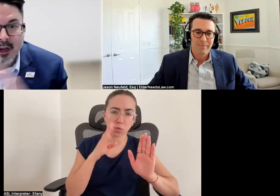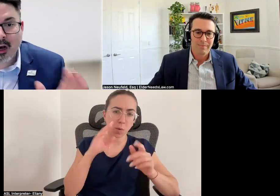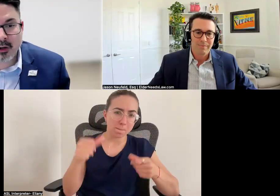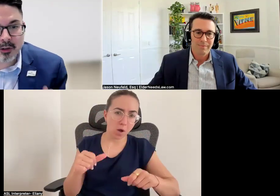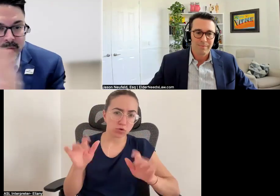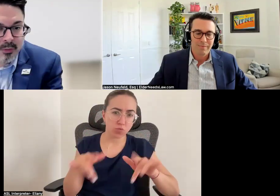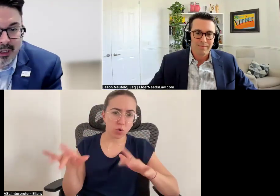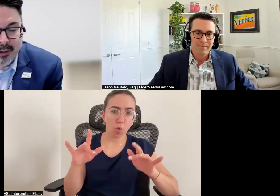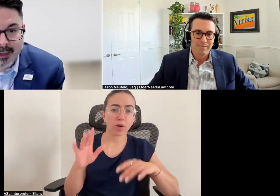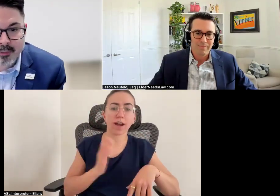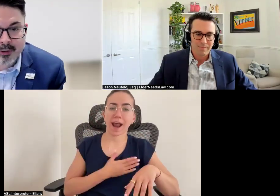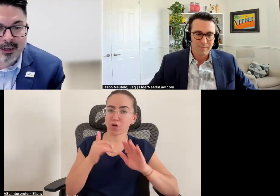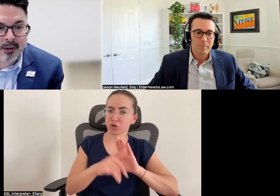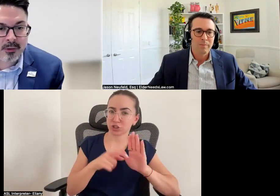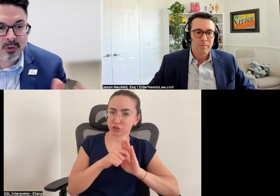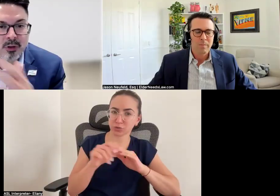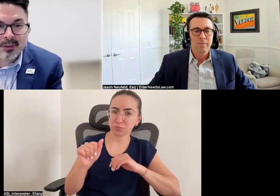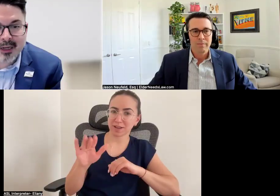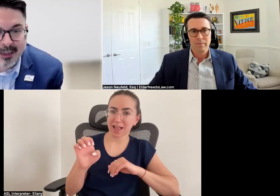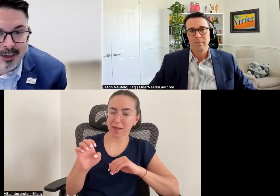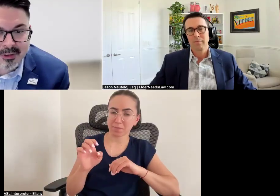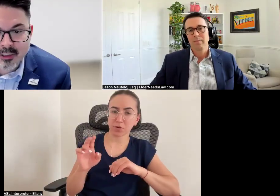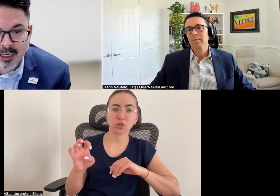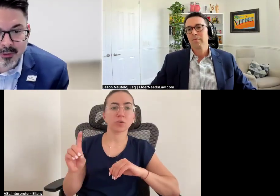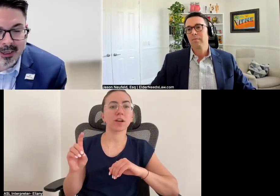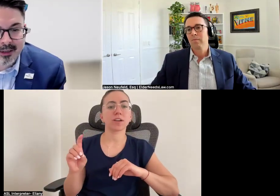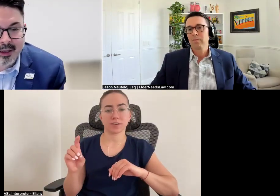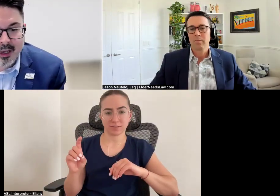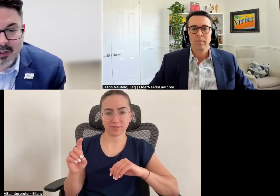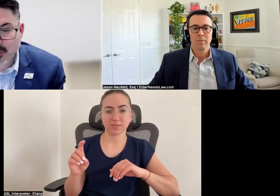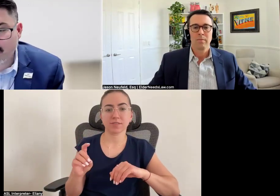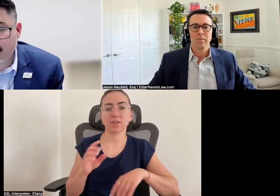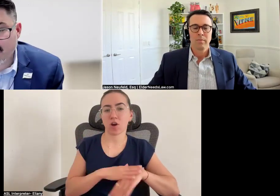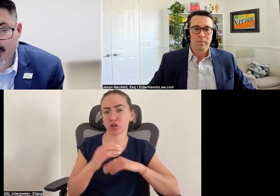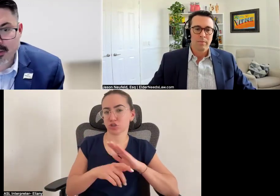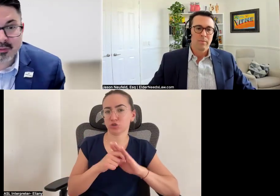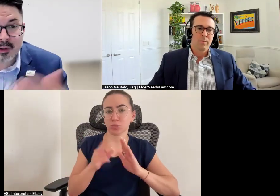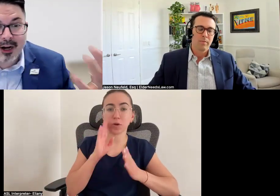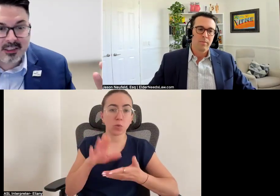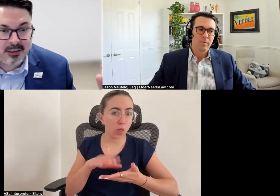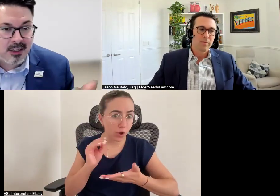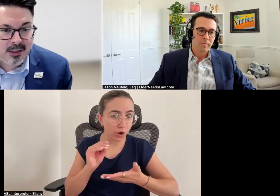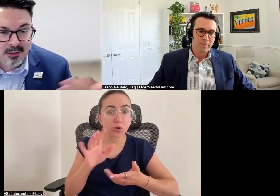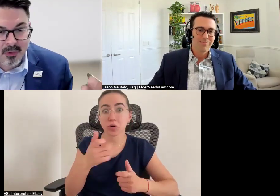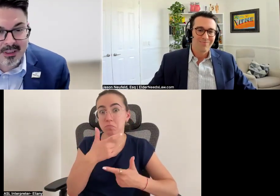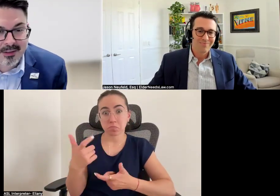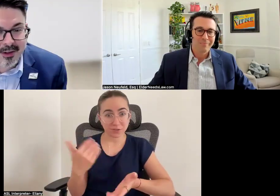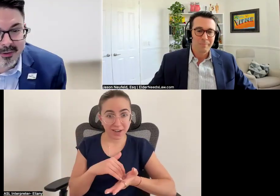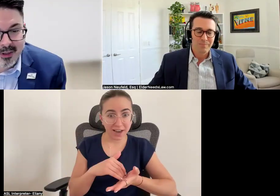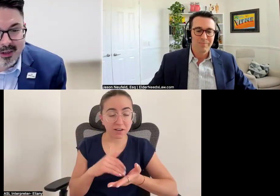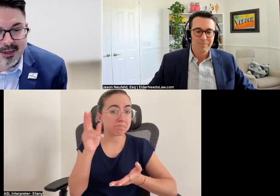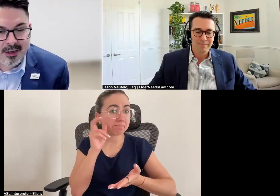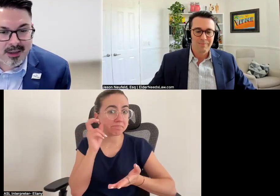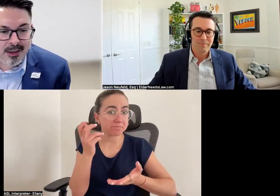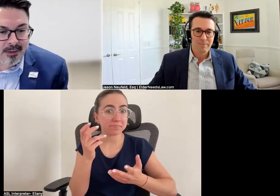recording on our YouTube channel, Able United, or youtube.com/Able United, and you'll learn. You can rewatch it, get some more